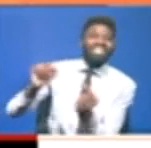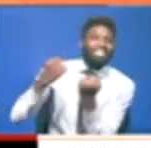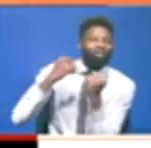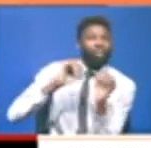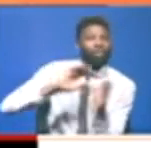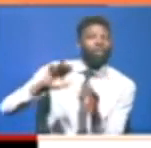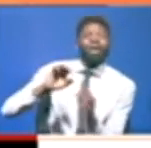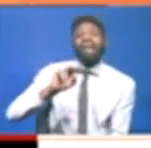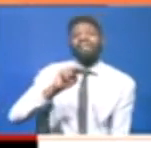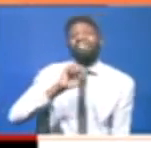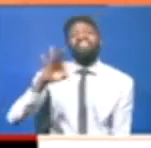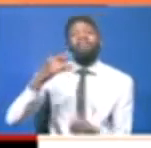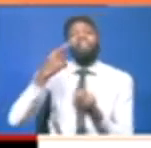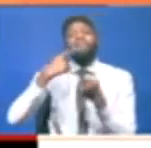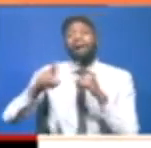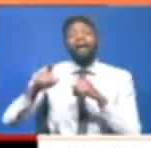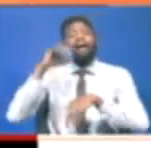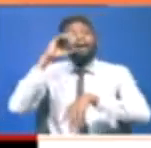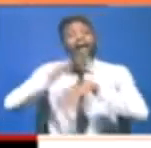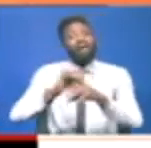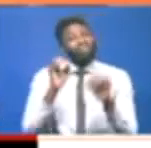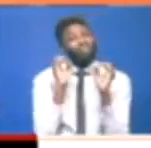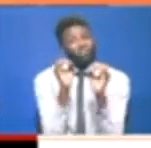NSSF, the National